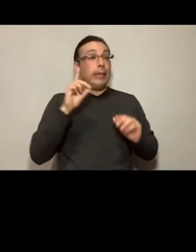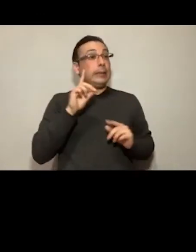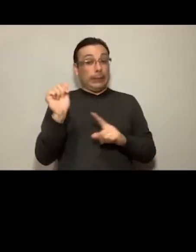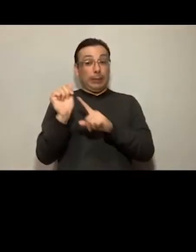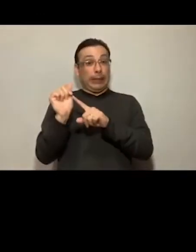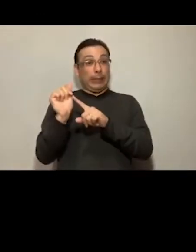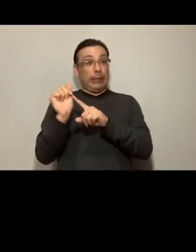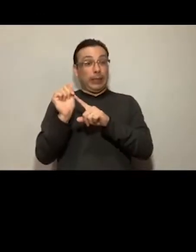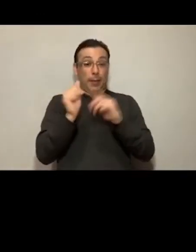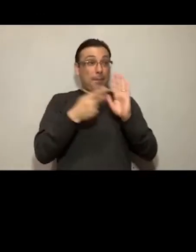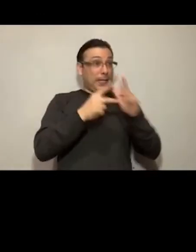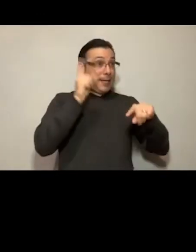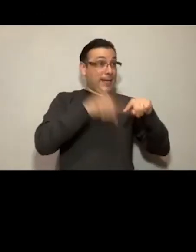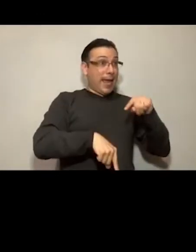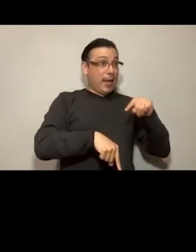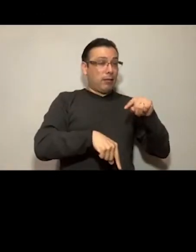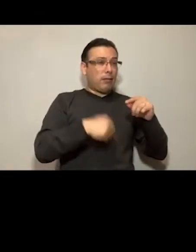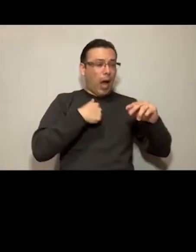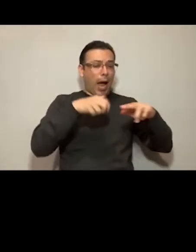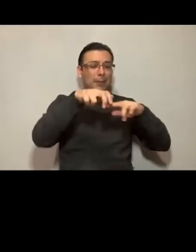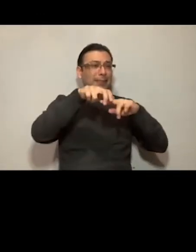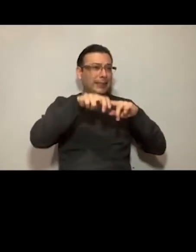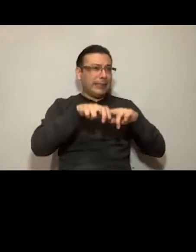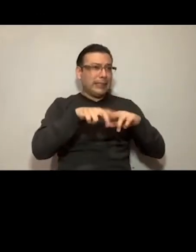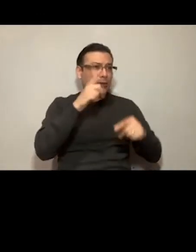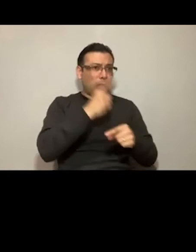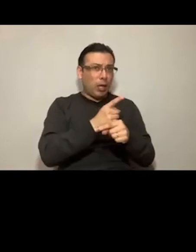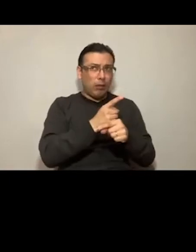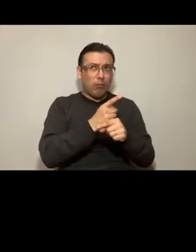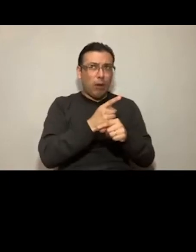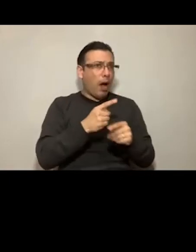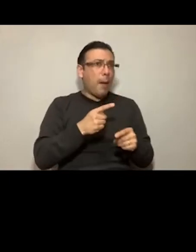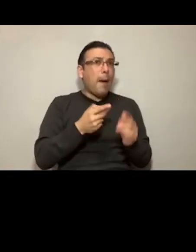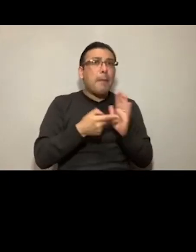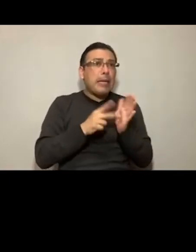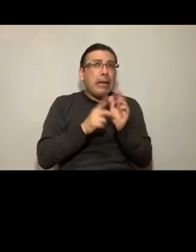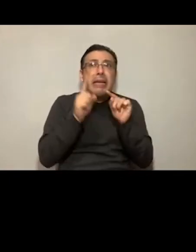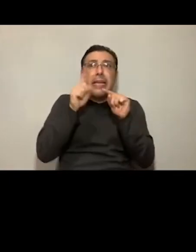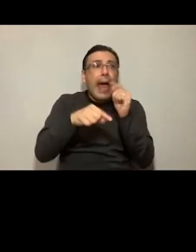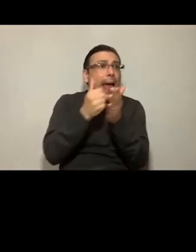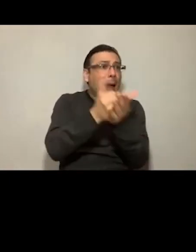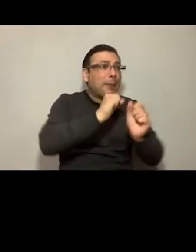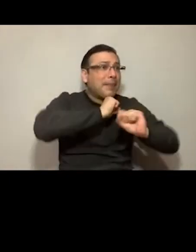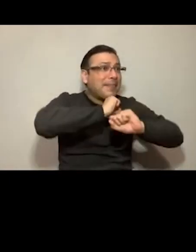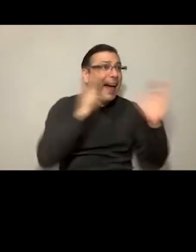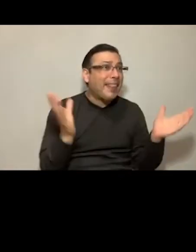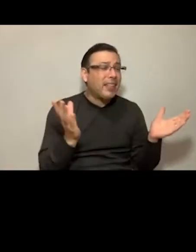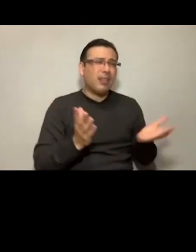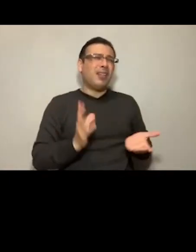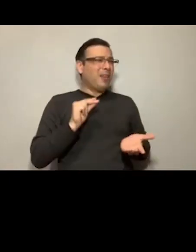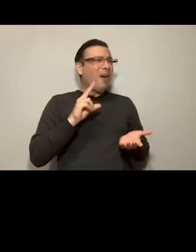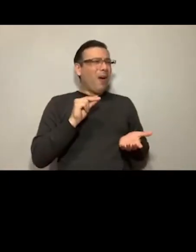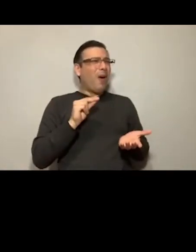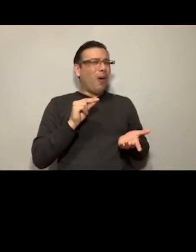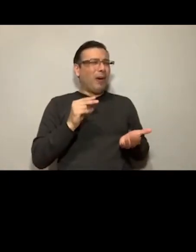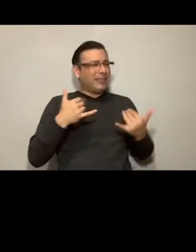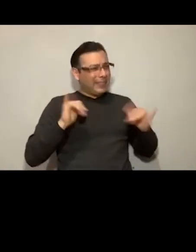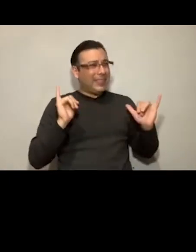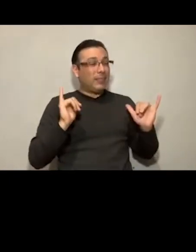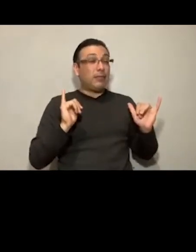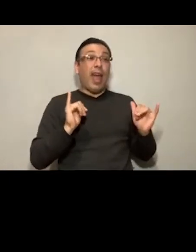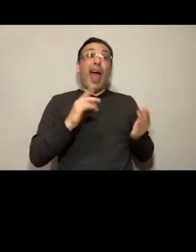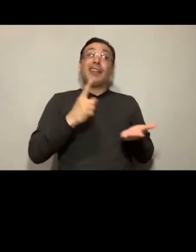I'm in a seated position does not mean that I cannot be of service to you in any which way or form. I think even within our